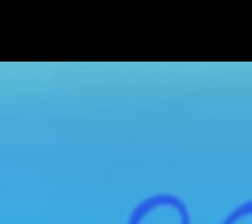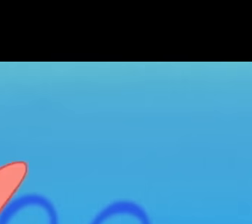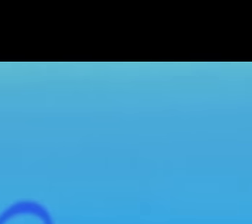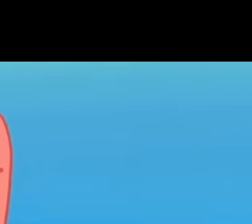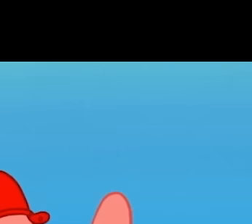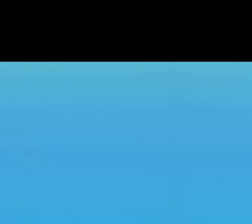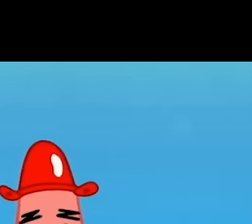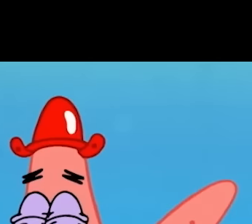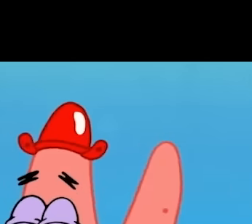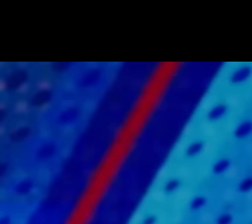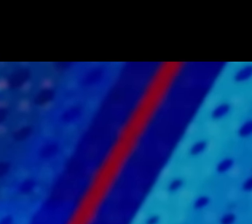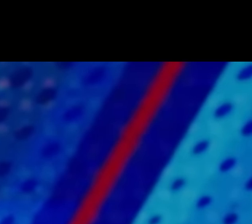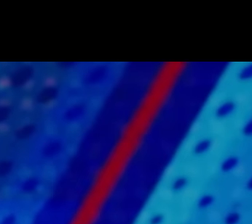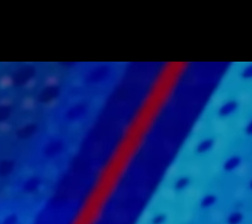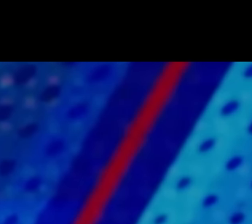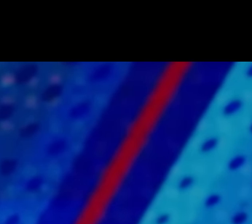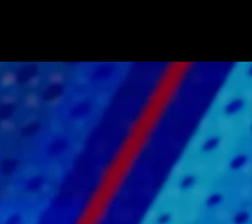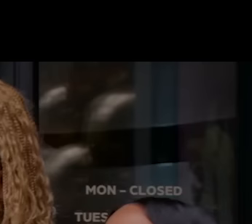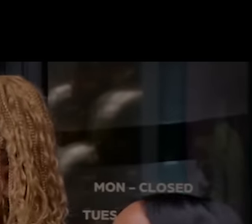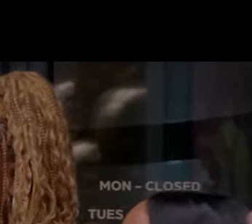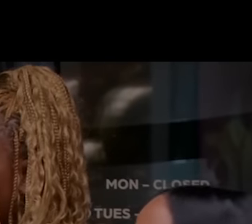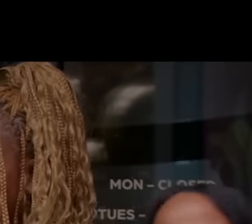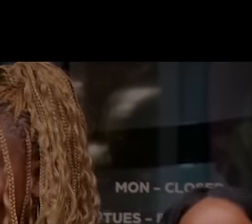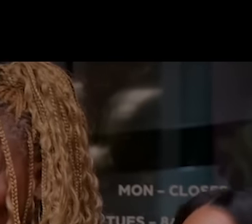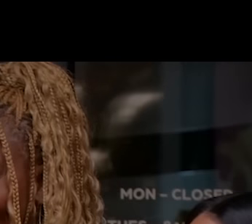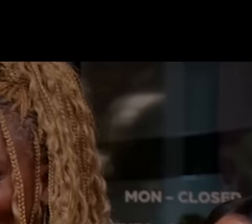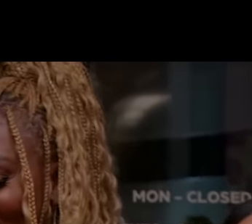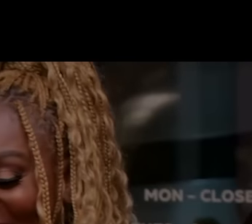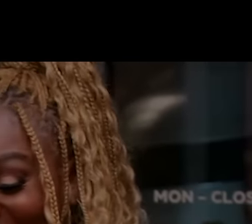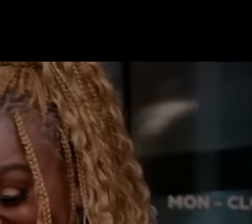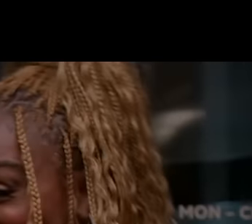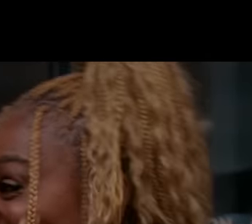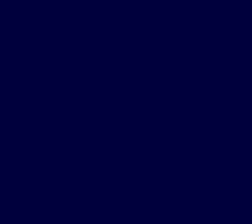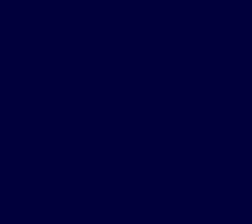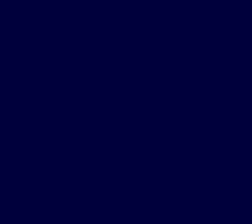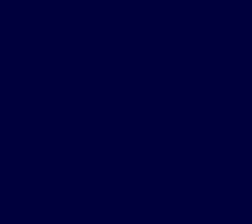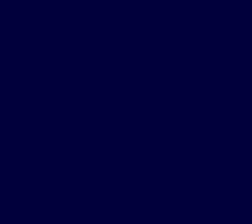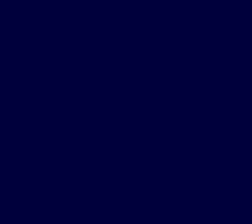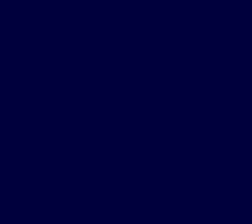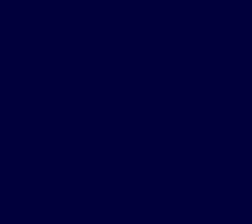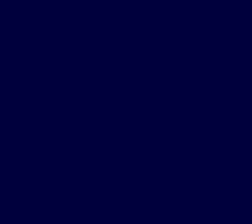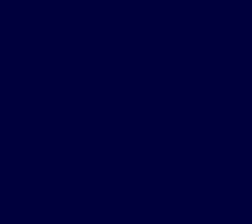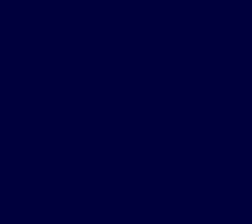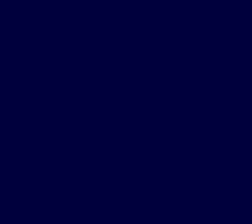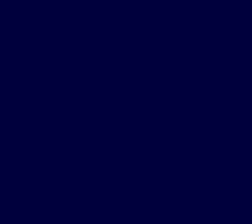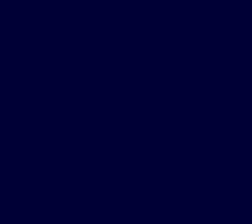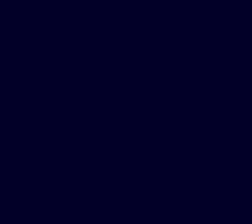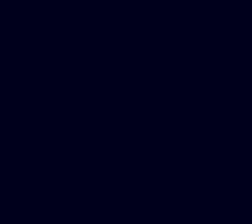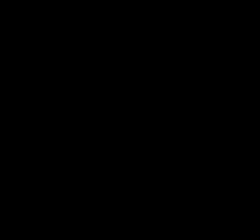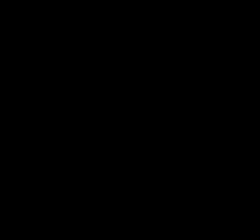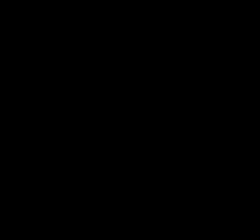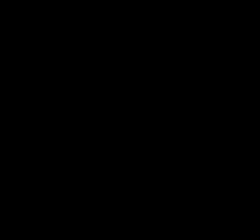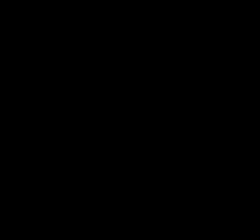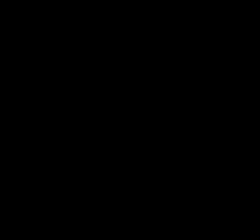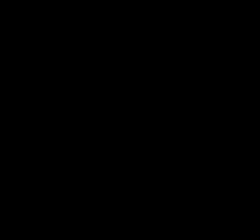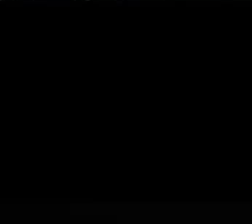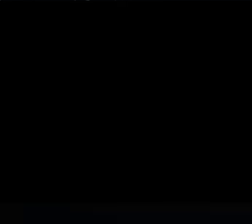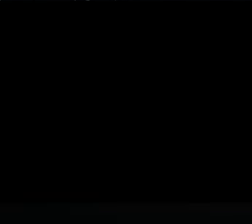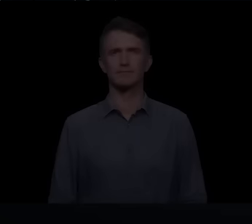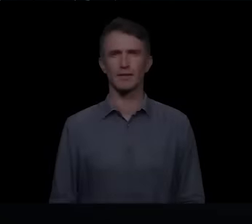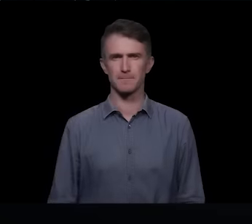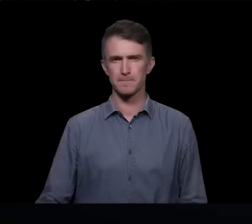Race, SpongeBob SquarePants, The Daily Show, Tyler Perry's Sistas, Paramount. Mark Turretz,